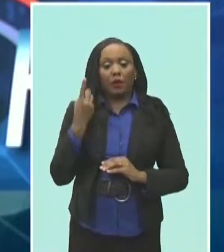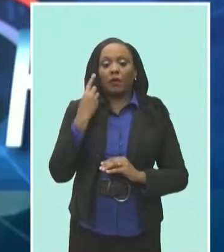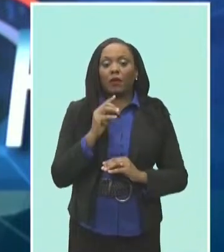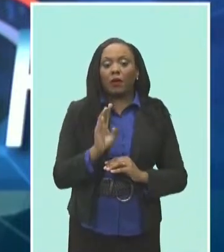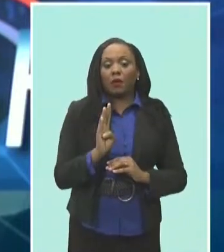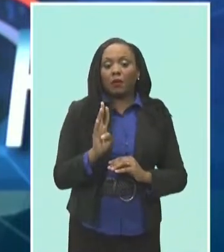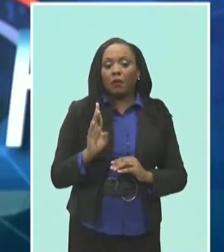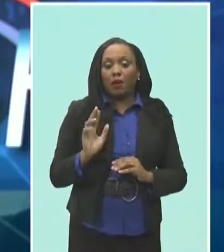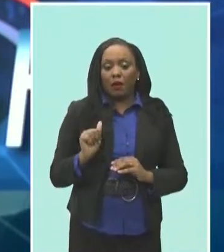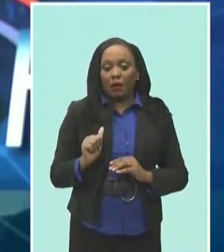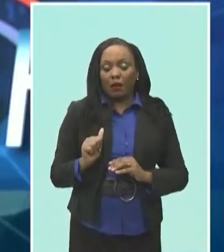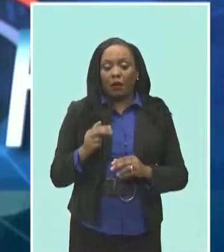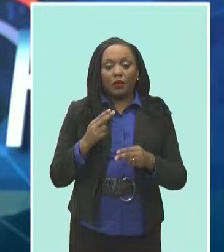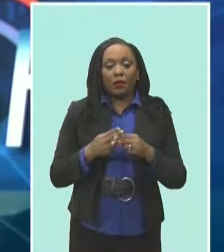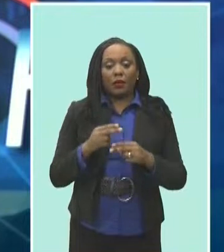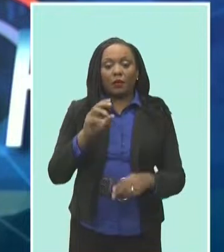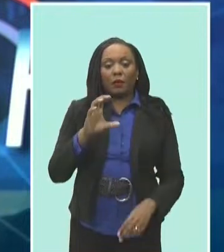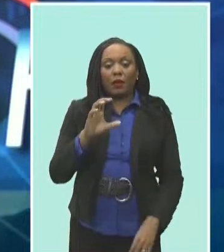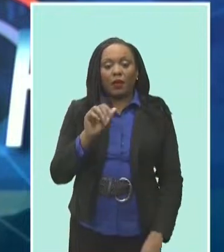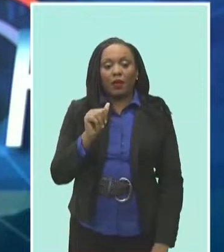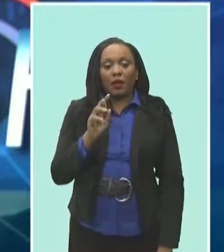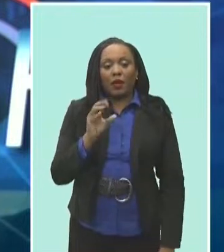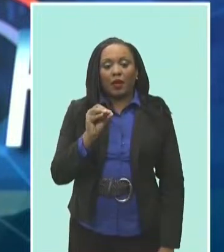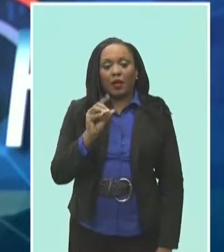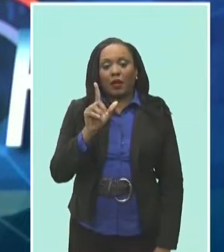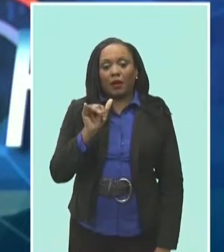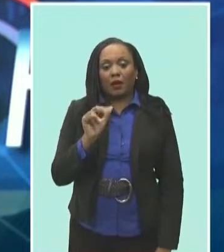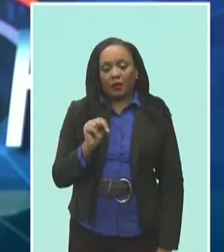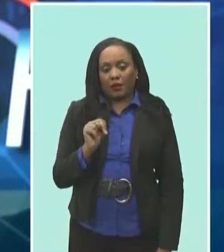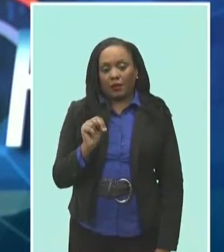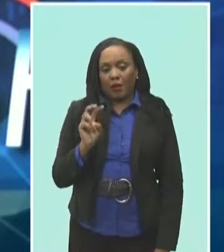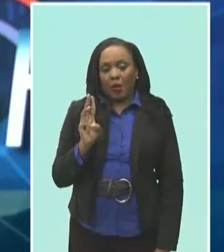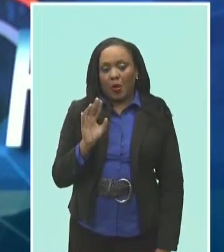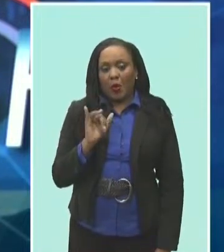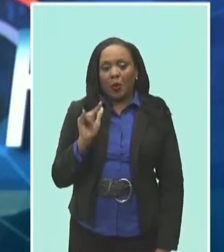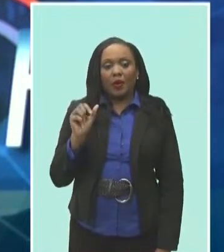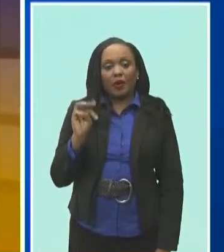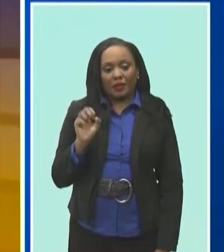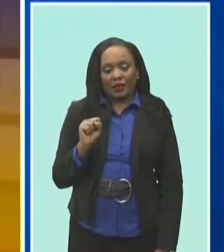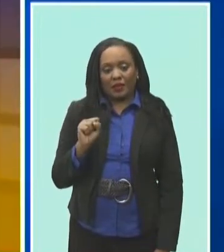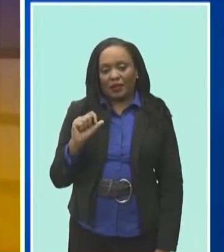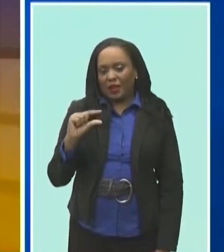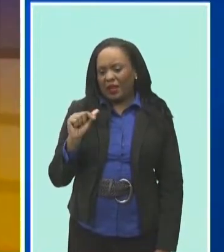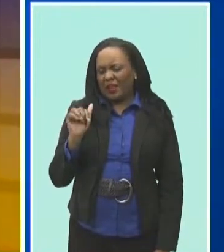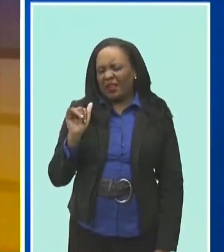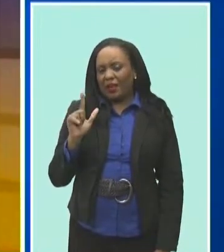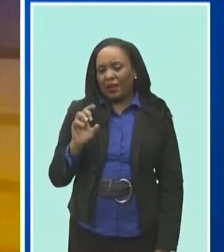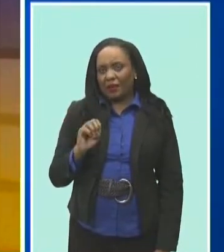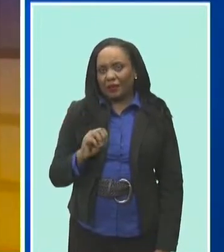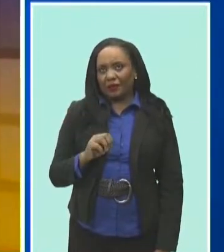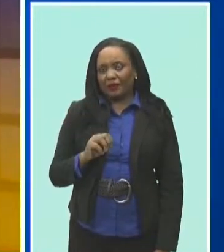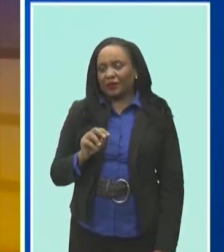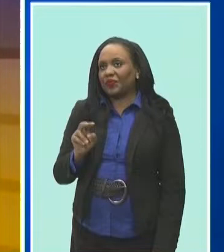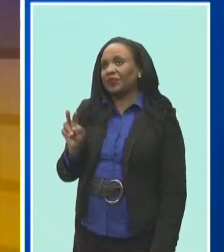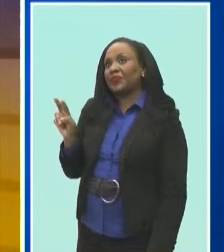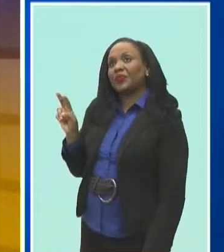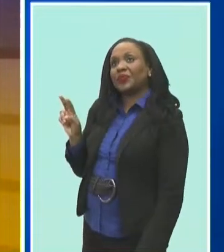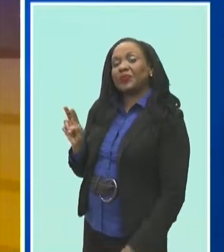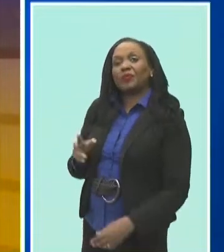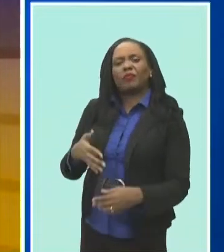Public Relations at the Barbados Revenue Authority, Carolyn Williams-Gale. In accordance with the budgetary